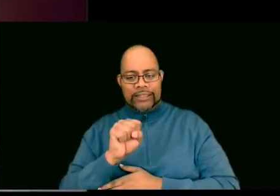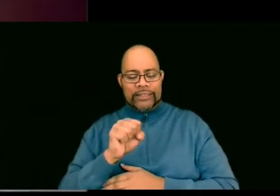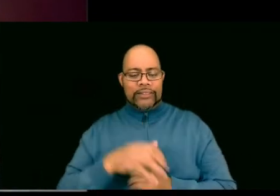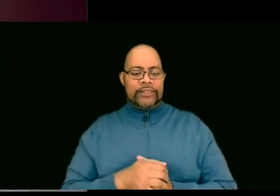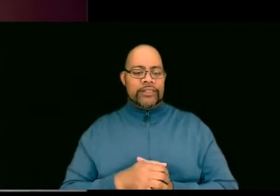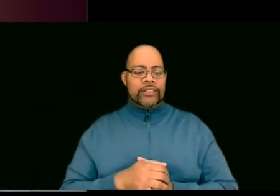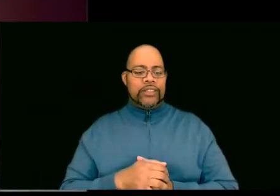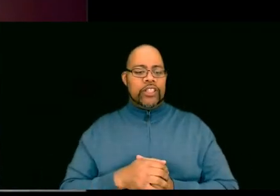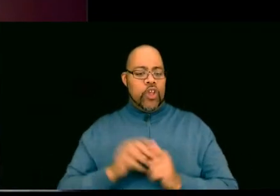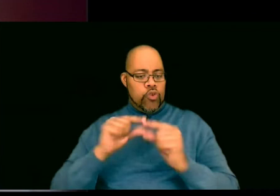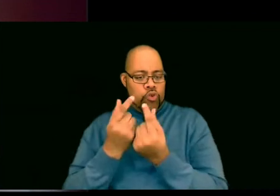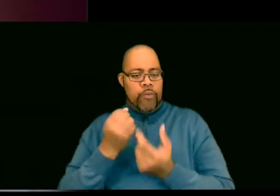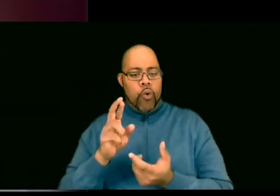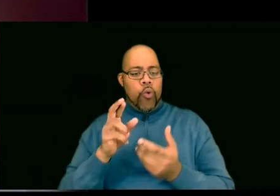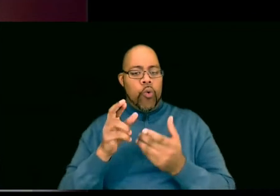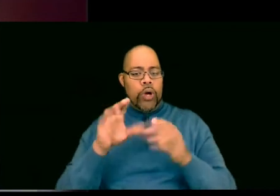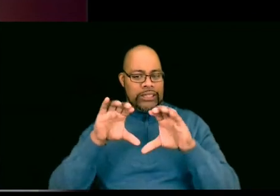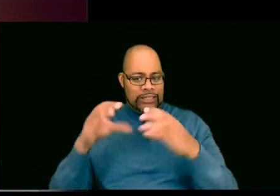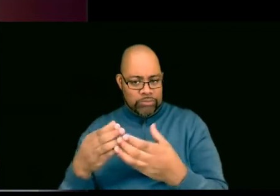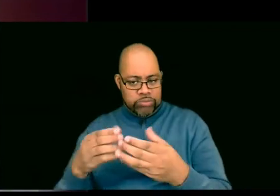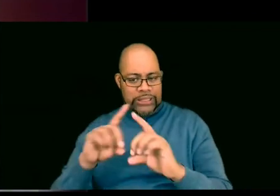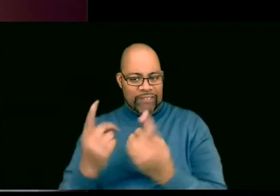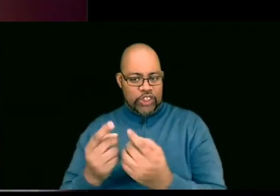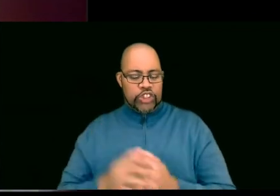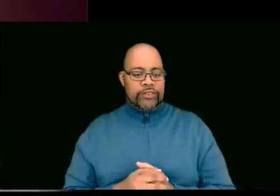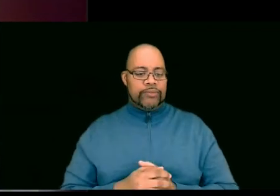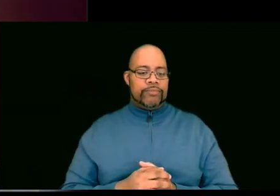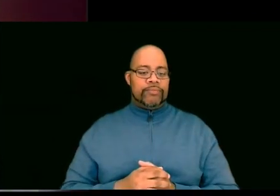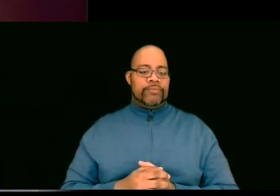dynamics group or division.